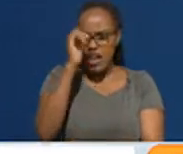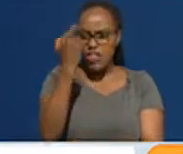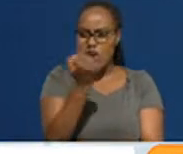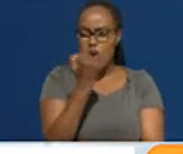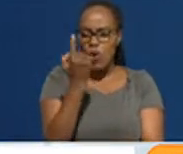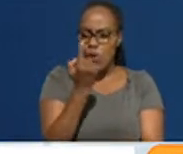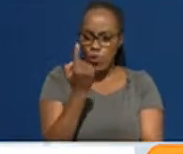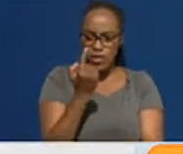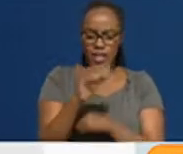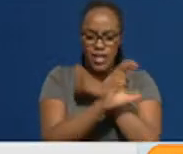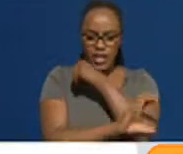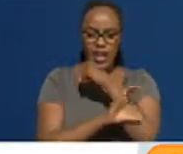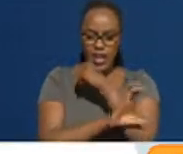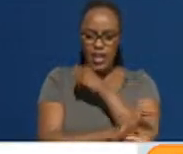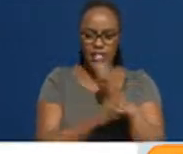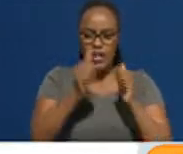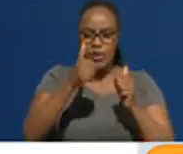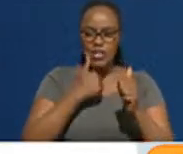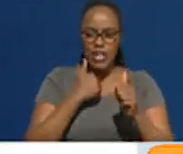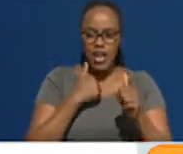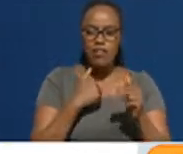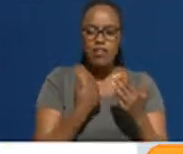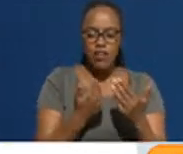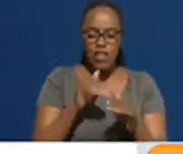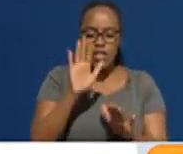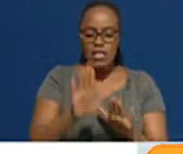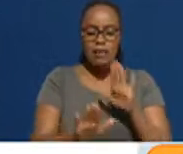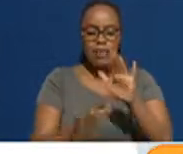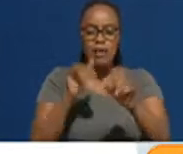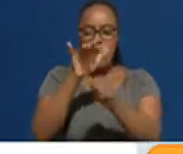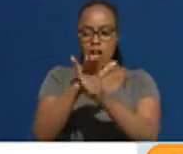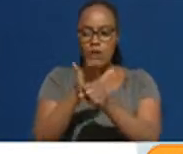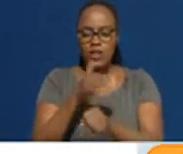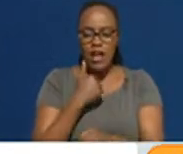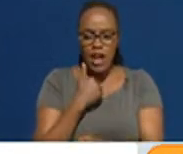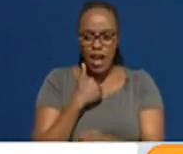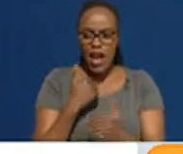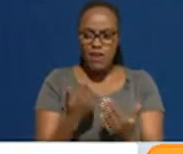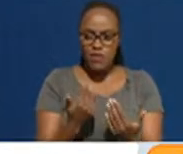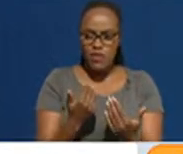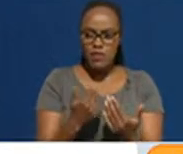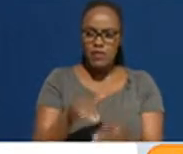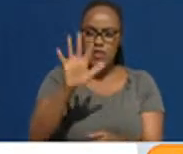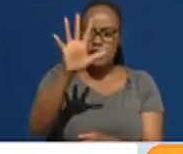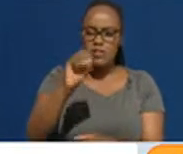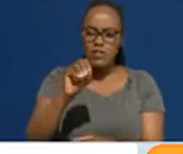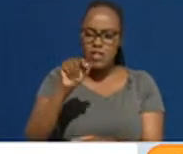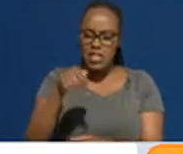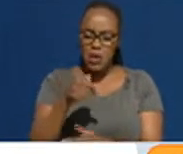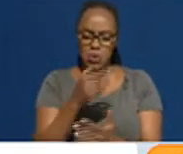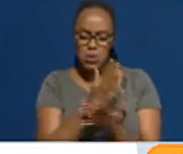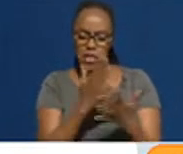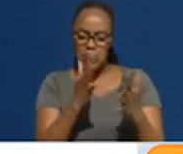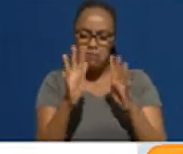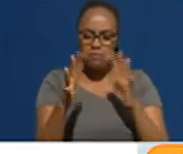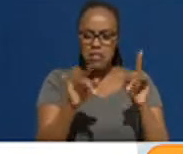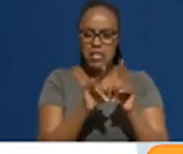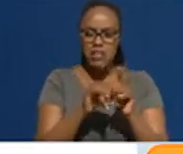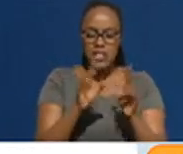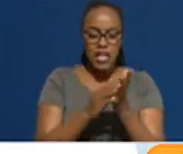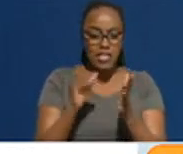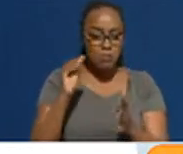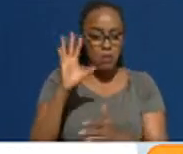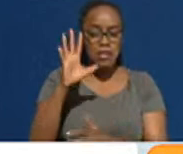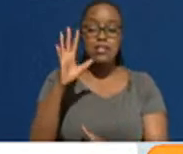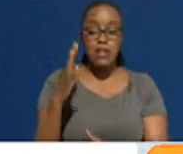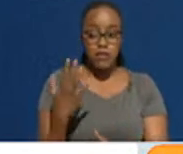other jurisdiction with, you know, that number of steps. Right now, I think the election is 50,000 crore or something as expensive, you